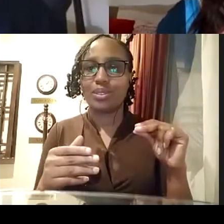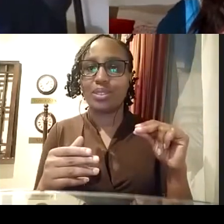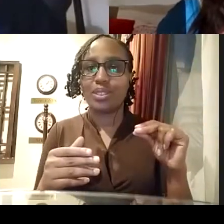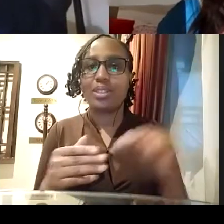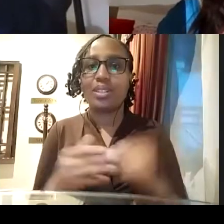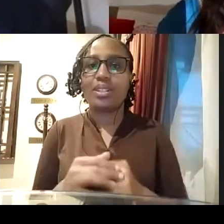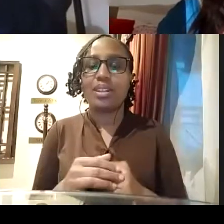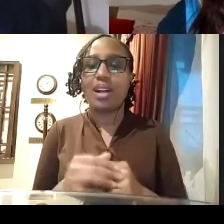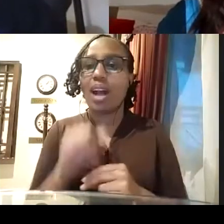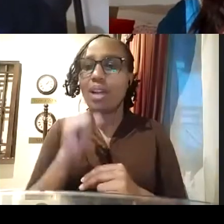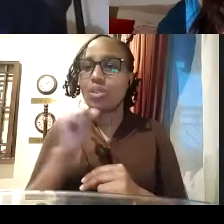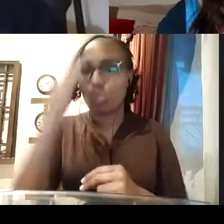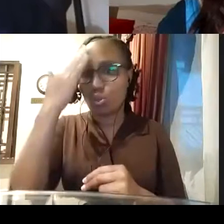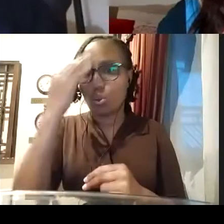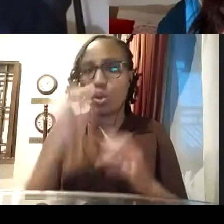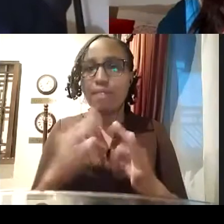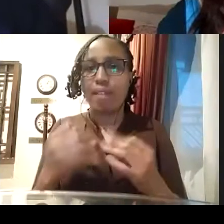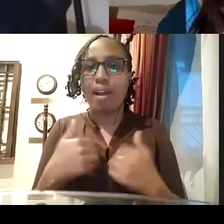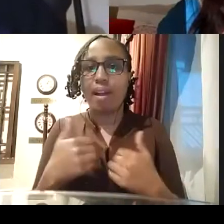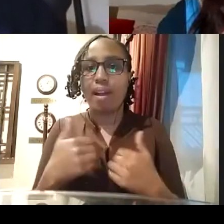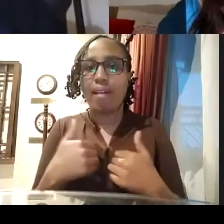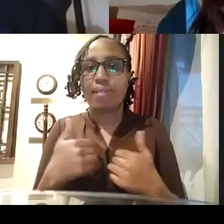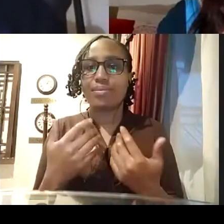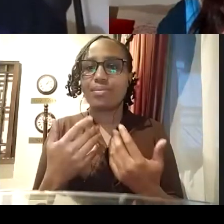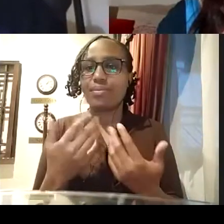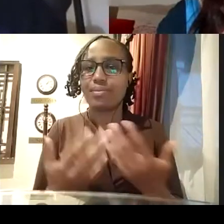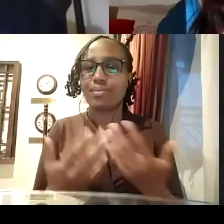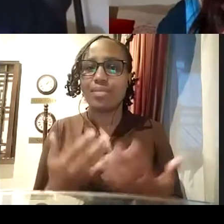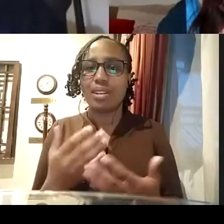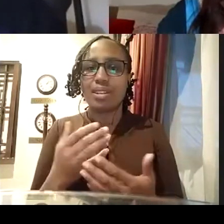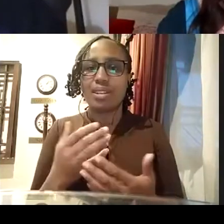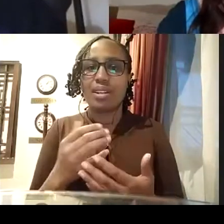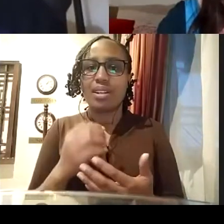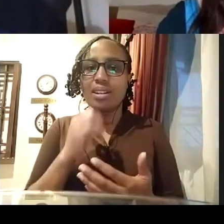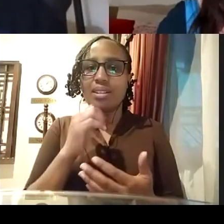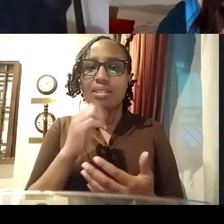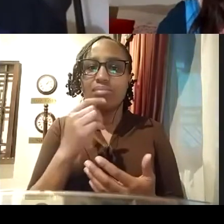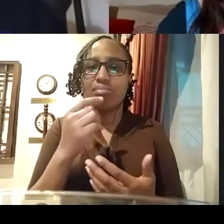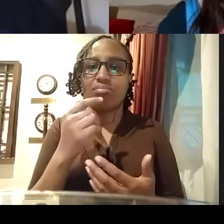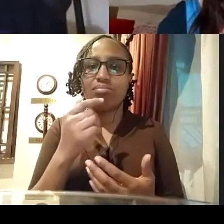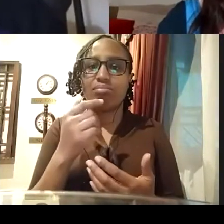I don't know if I have the I don't know if I have another Havoc of Choice in me.